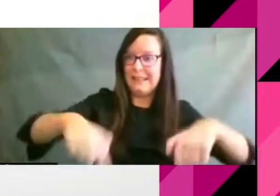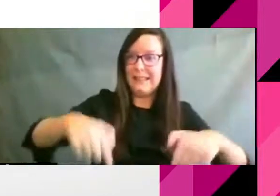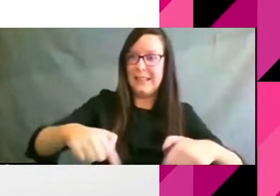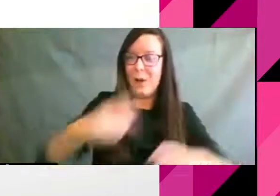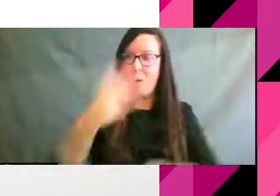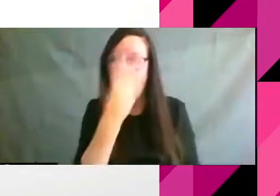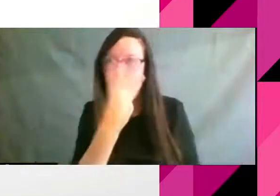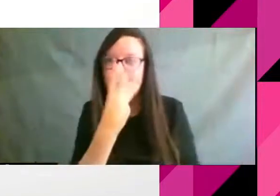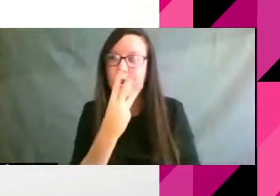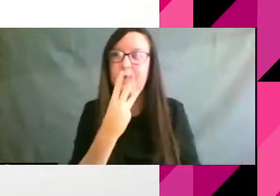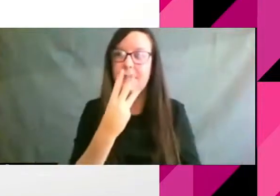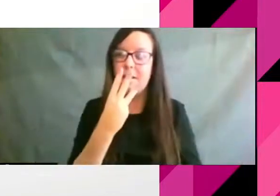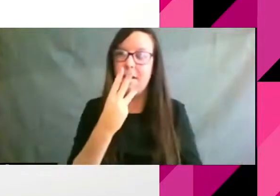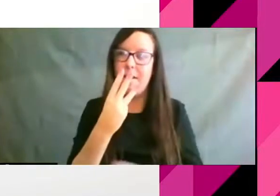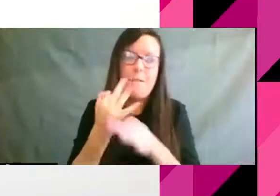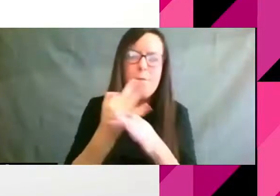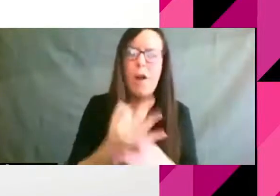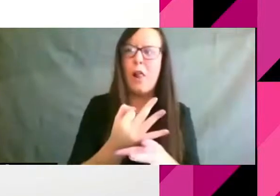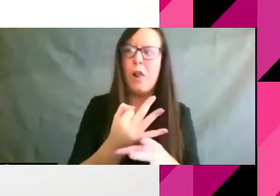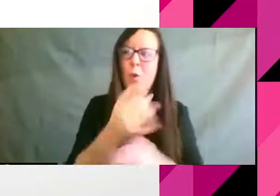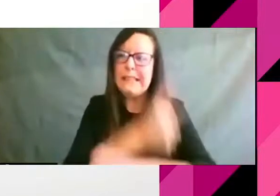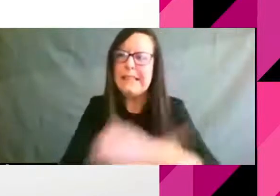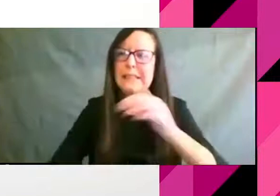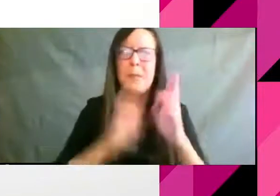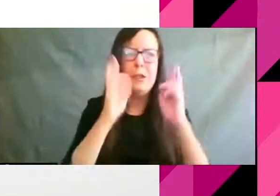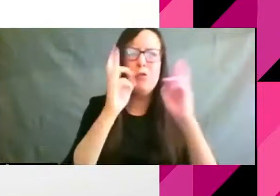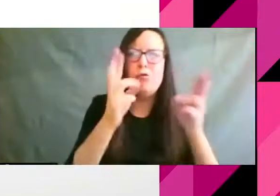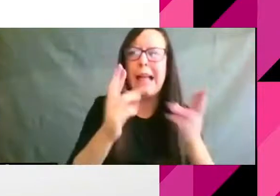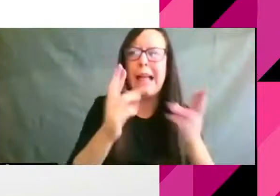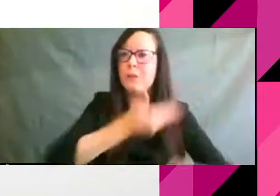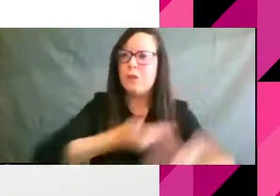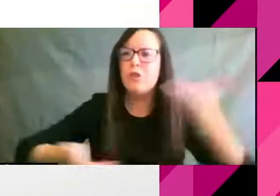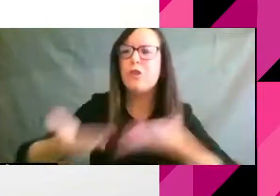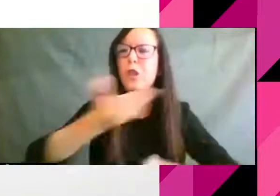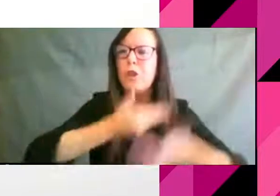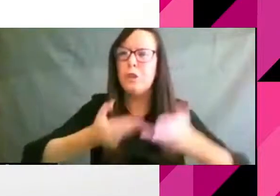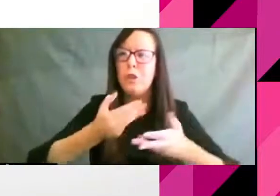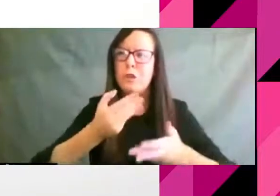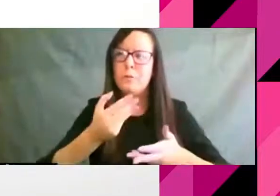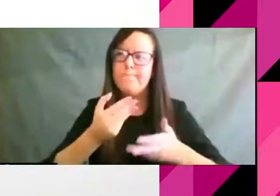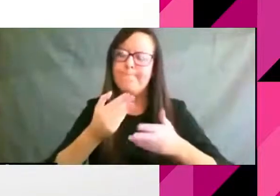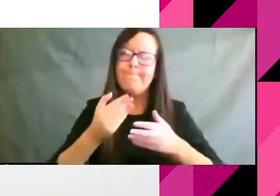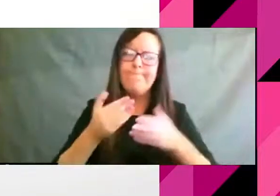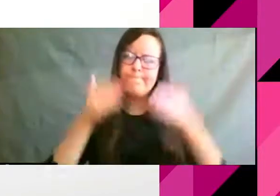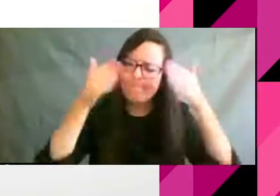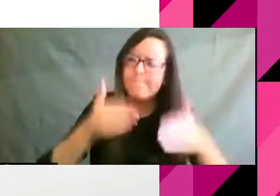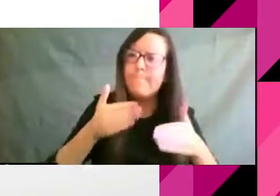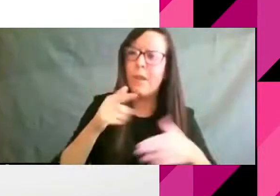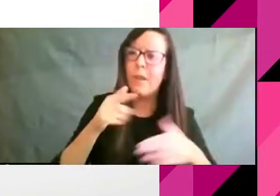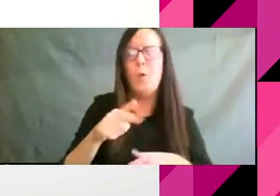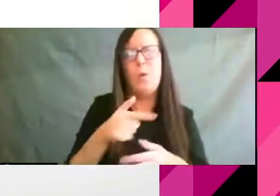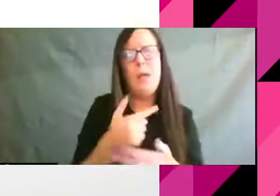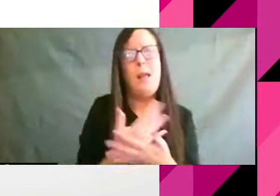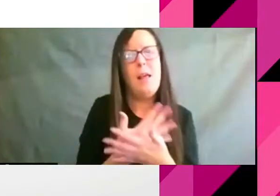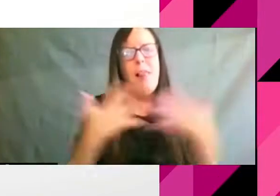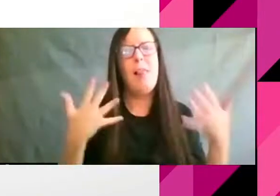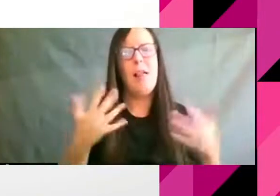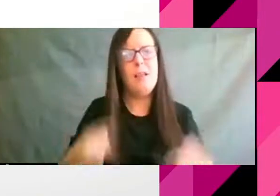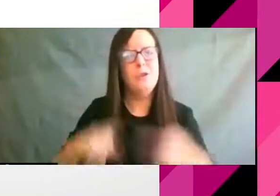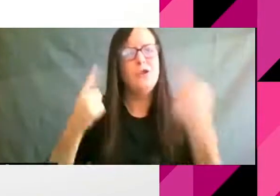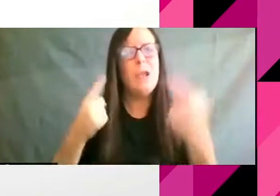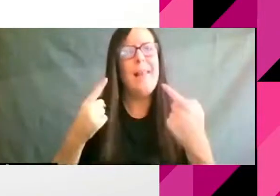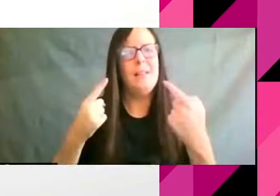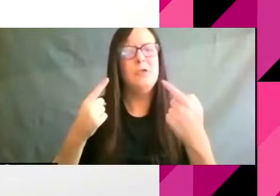disability rights discussions closely, that we have a lot of challenges when it comes to accessing